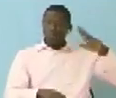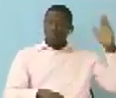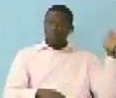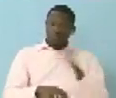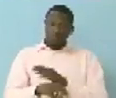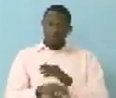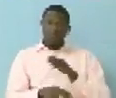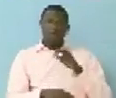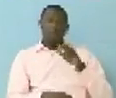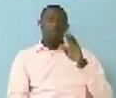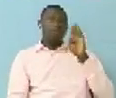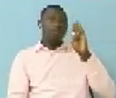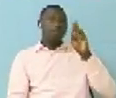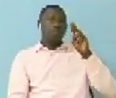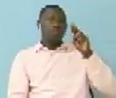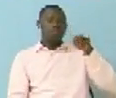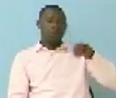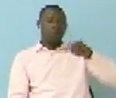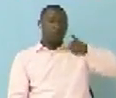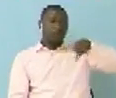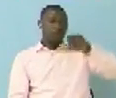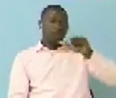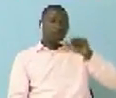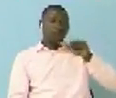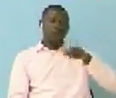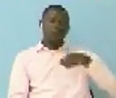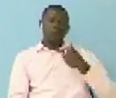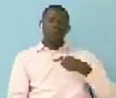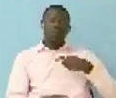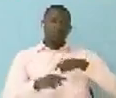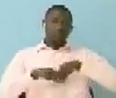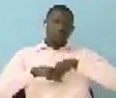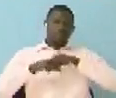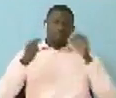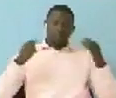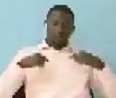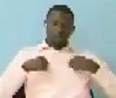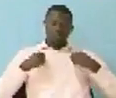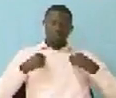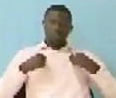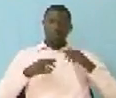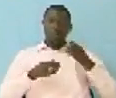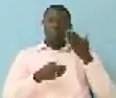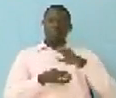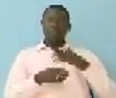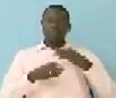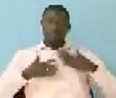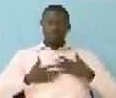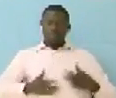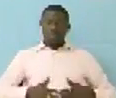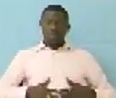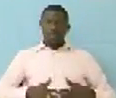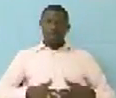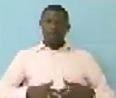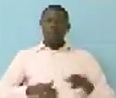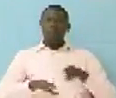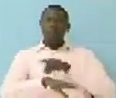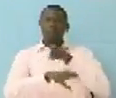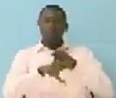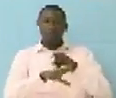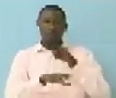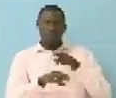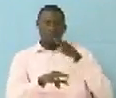and then tear his clothes off his body. Where you were seated, and